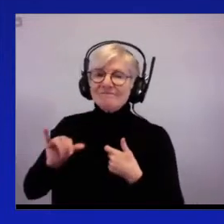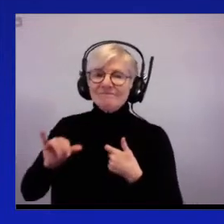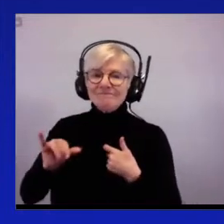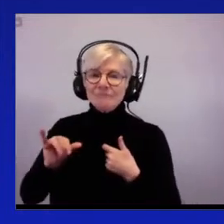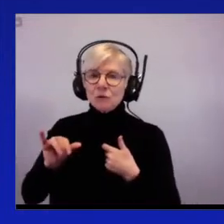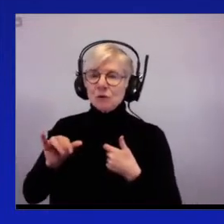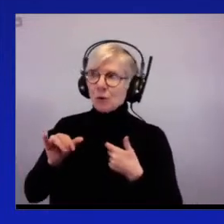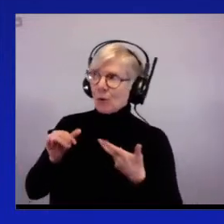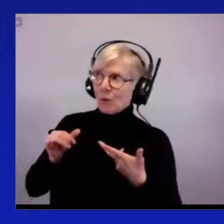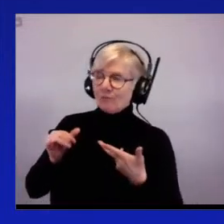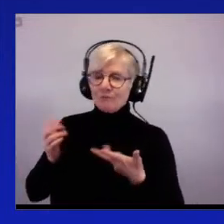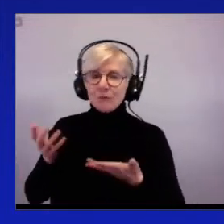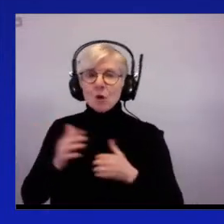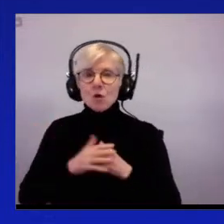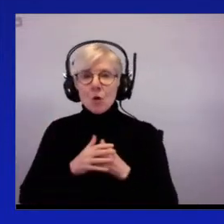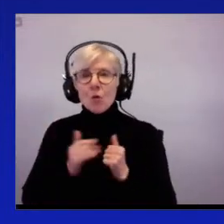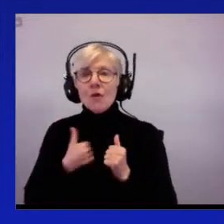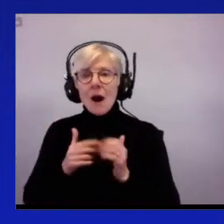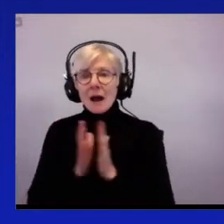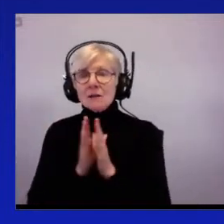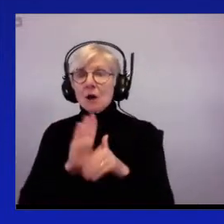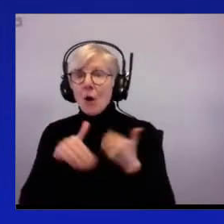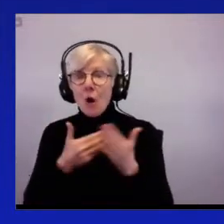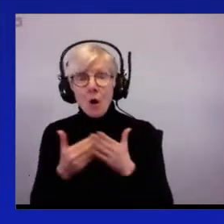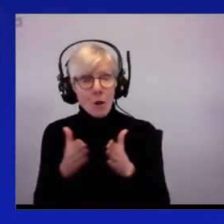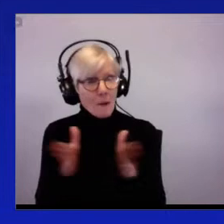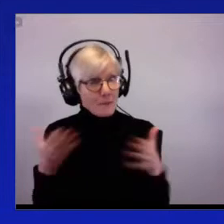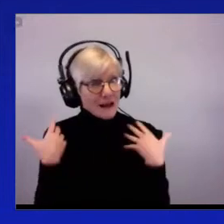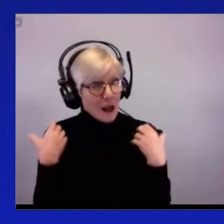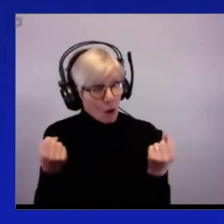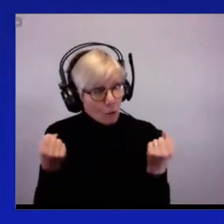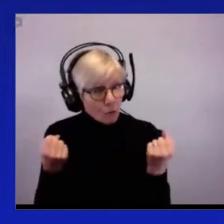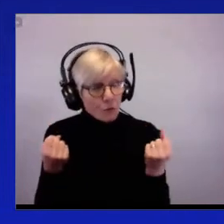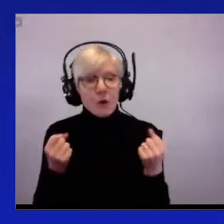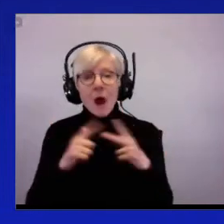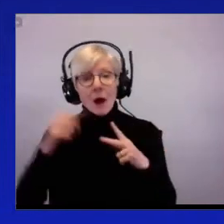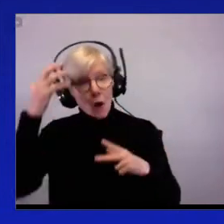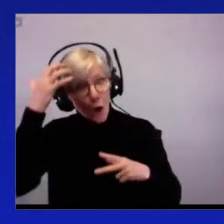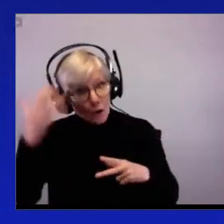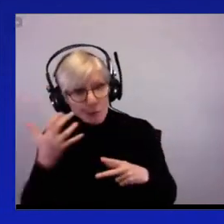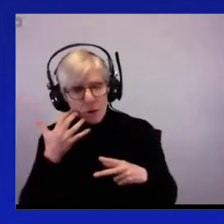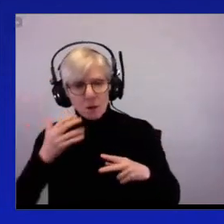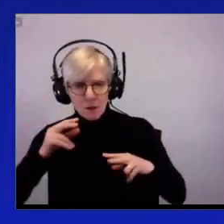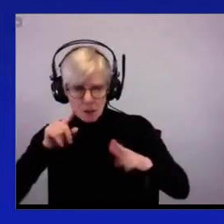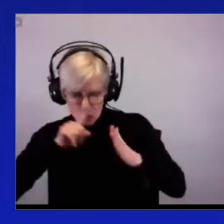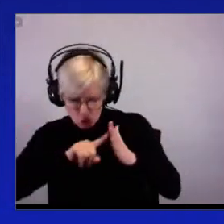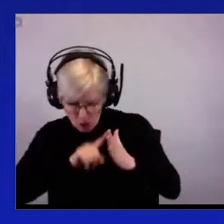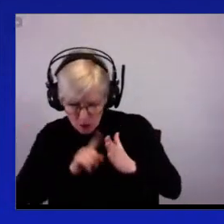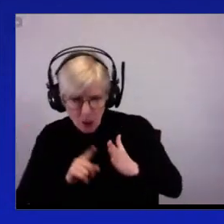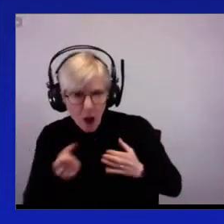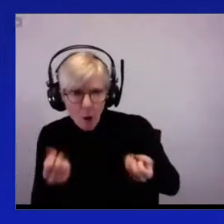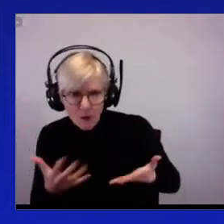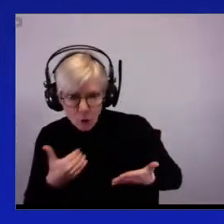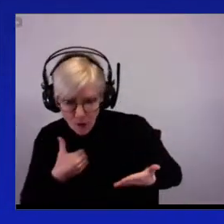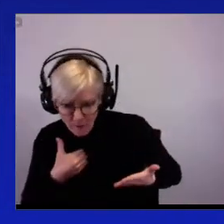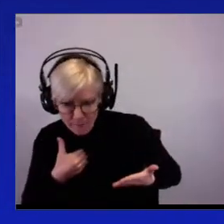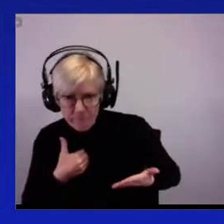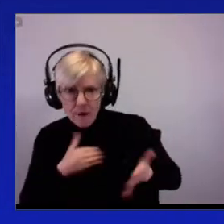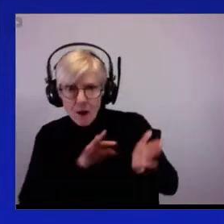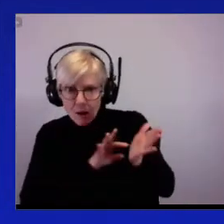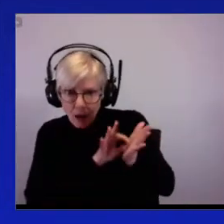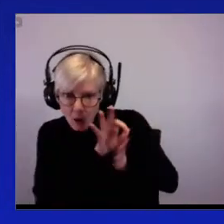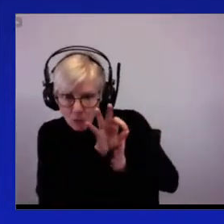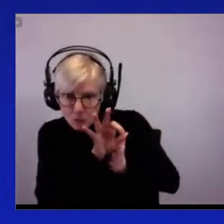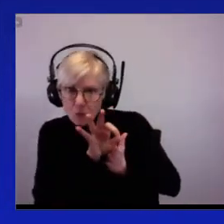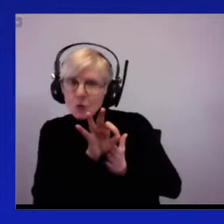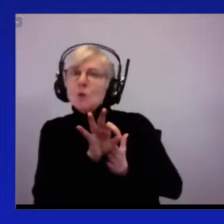pause now is asking every public health unit and the hospitals to do the analysis of what they have. That's being fed up, and then they're